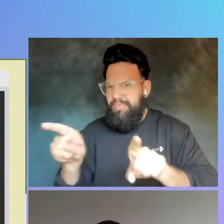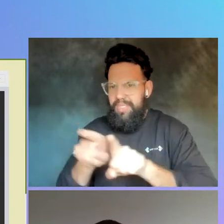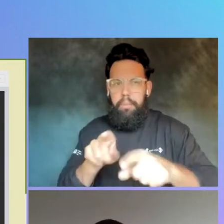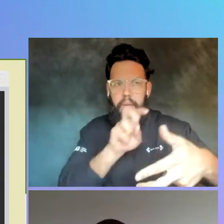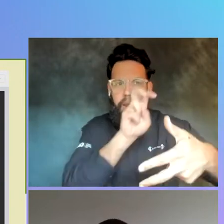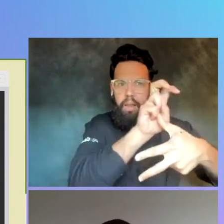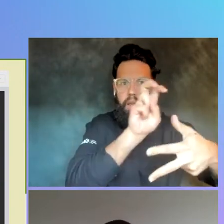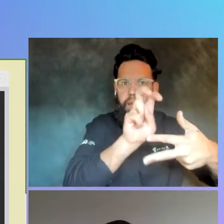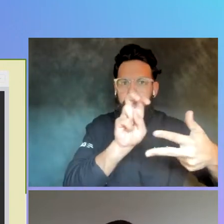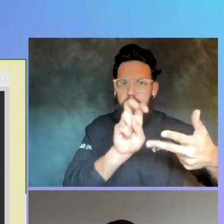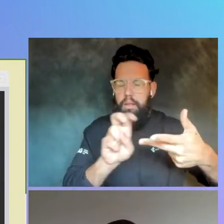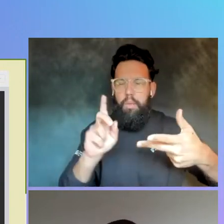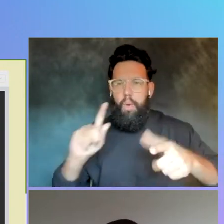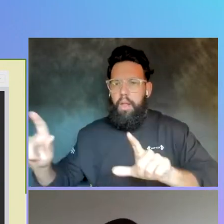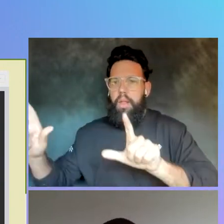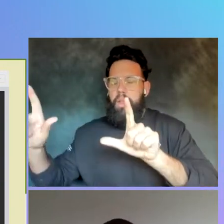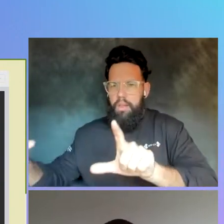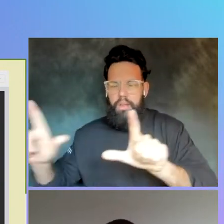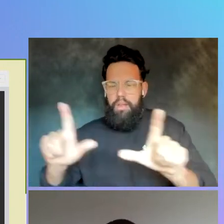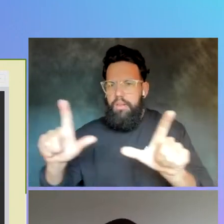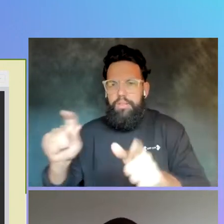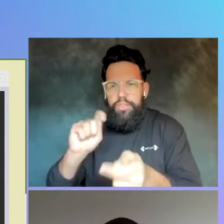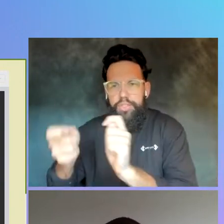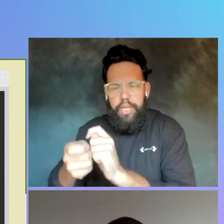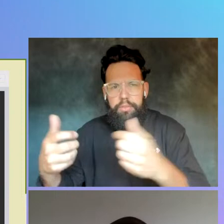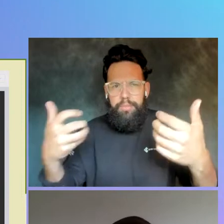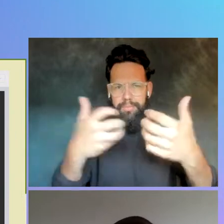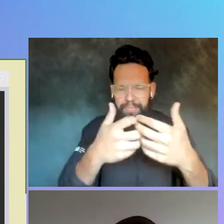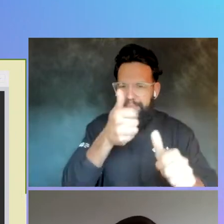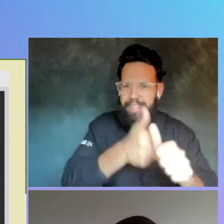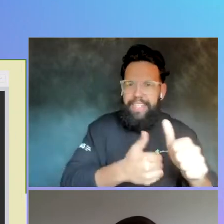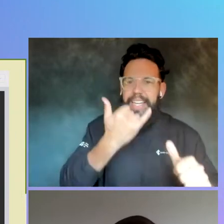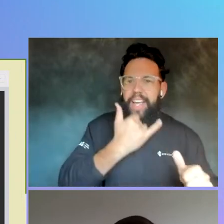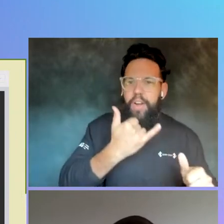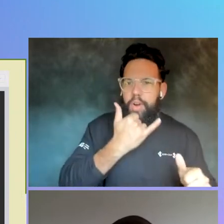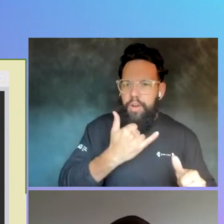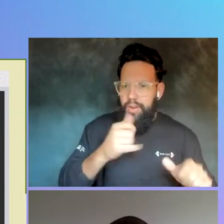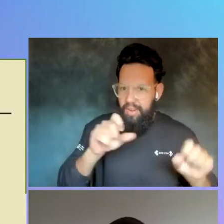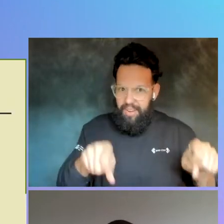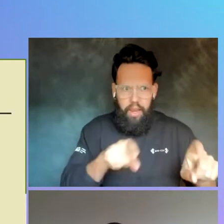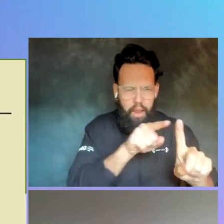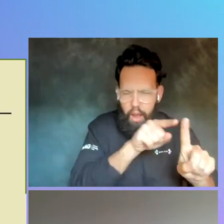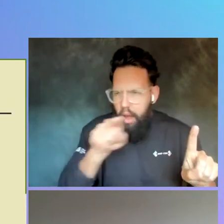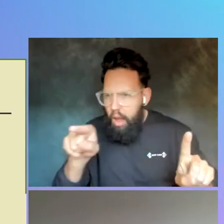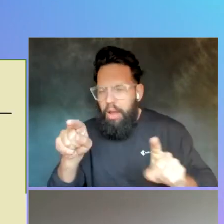manually interact with it and test it and keep working on it.